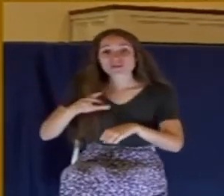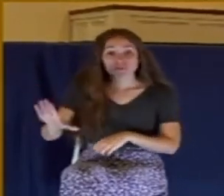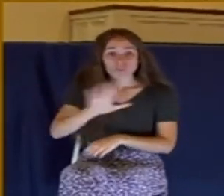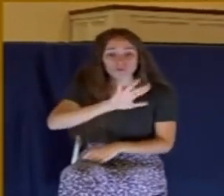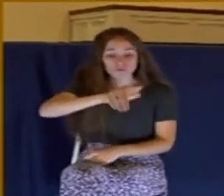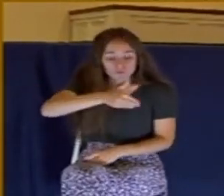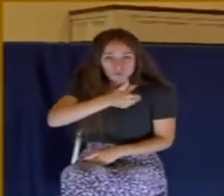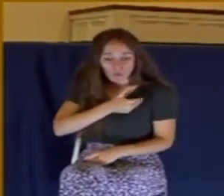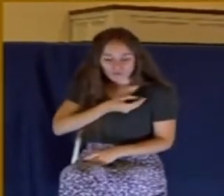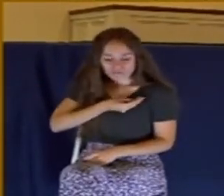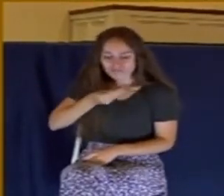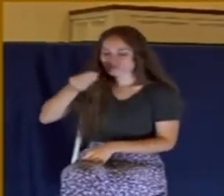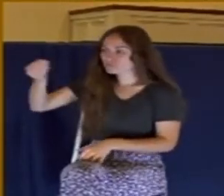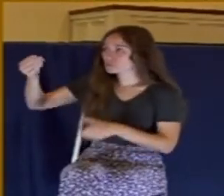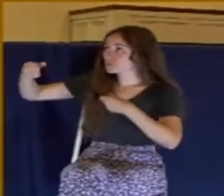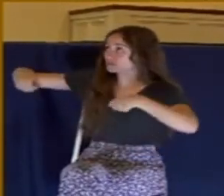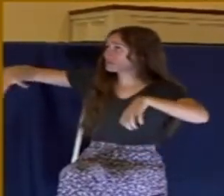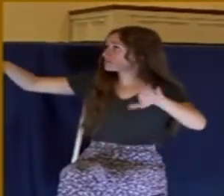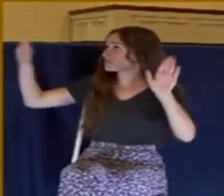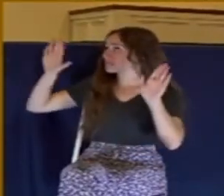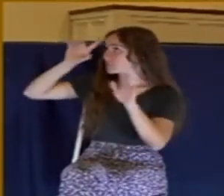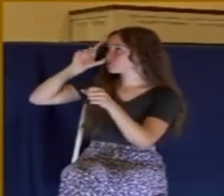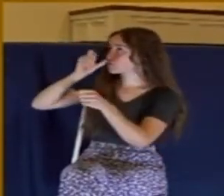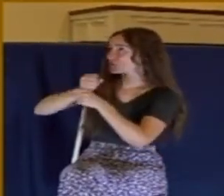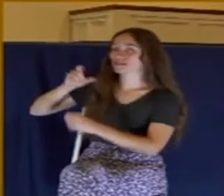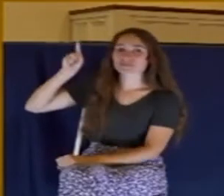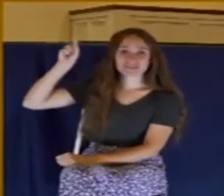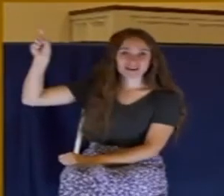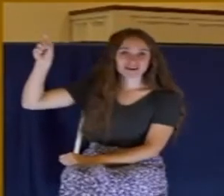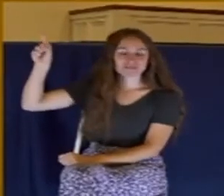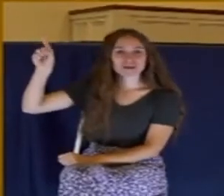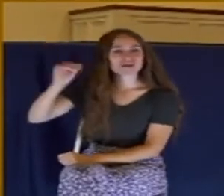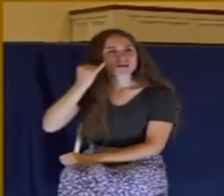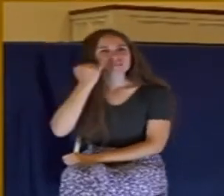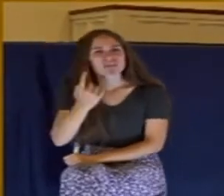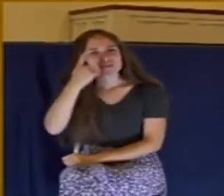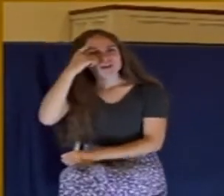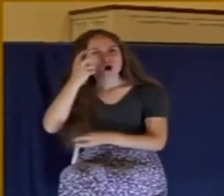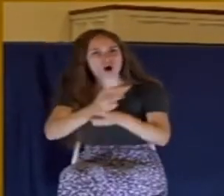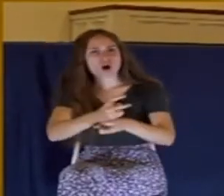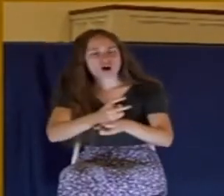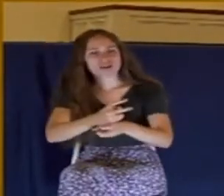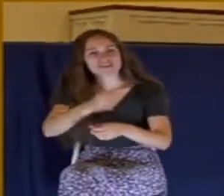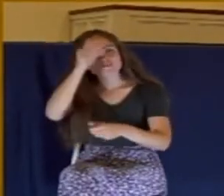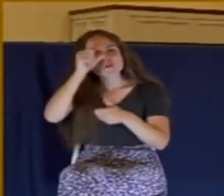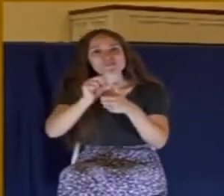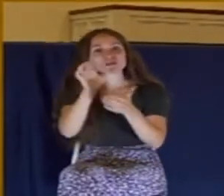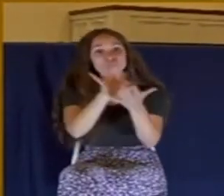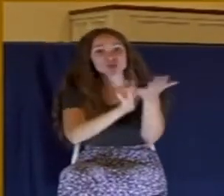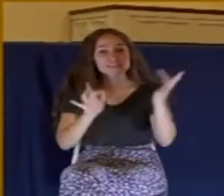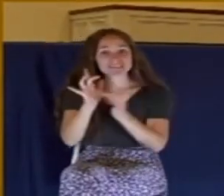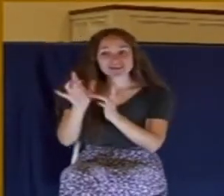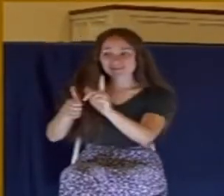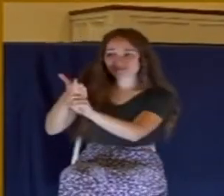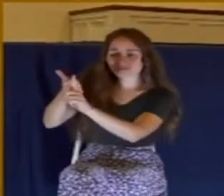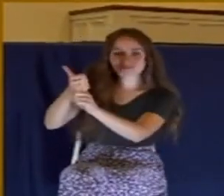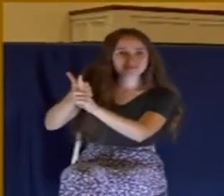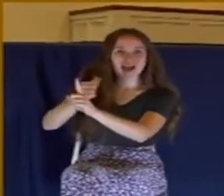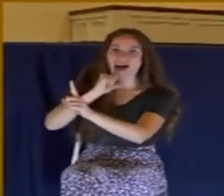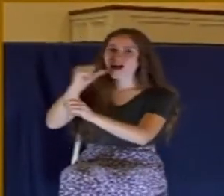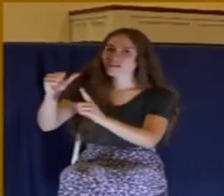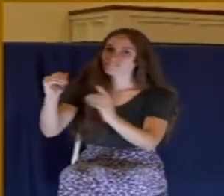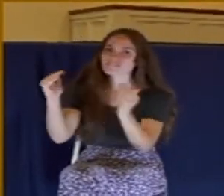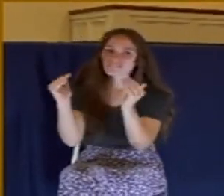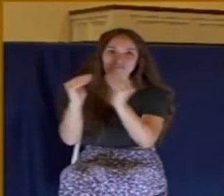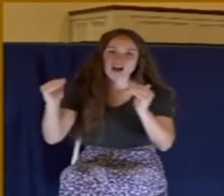Creator. And if you think that's a hard thing to do, just remember Jesus, he did that same thing when he was unjustly persecuted, when